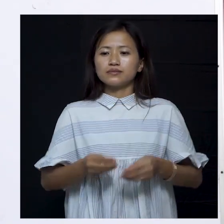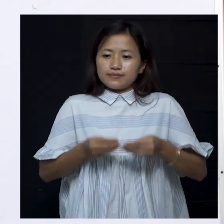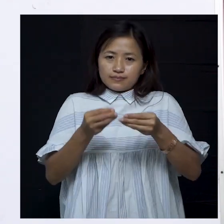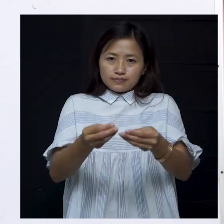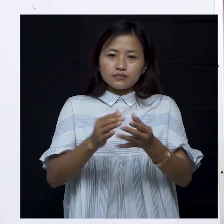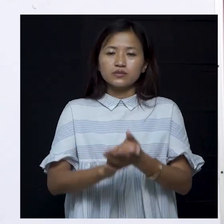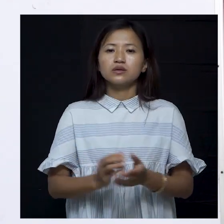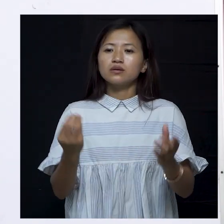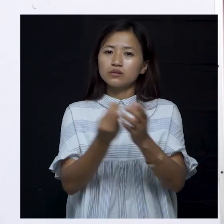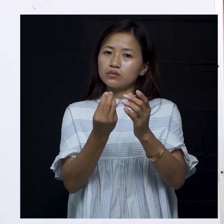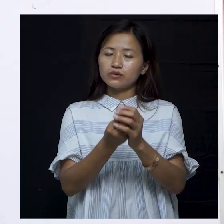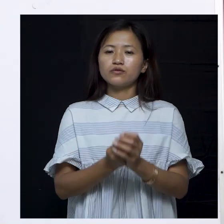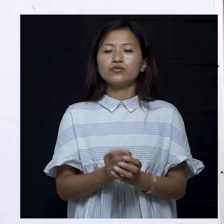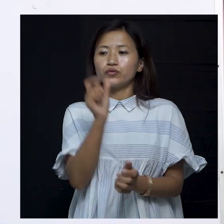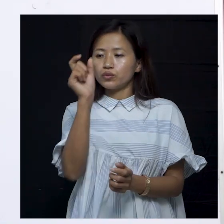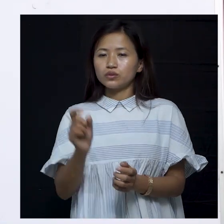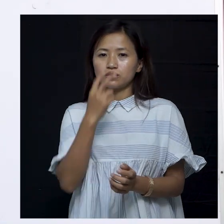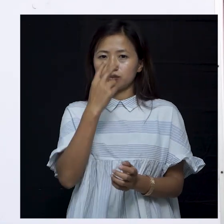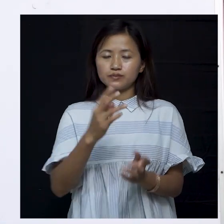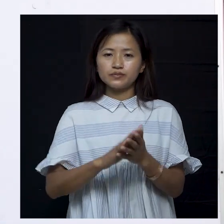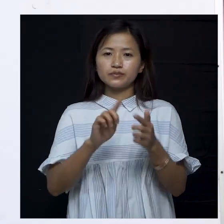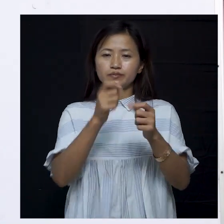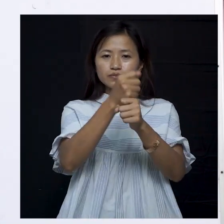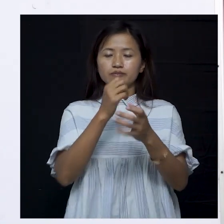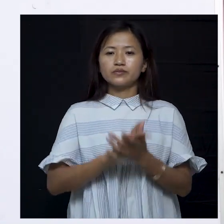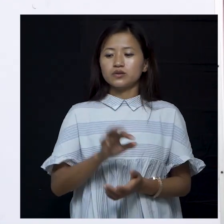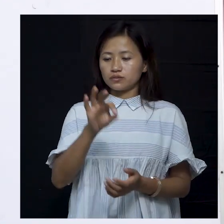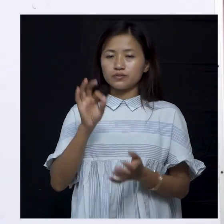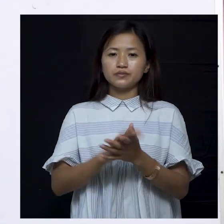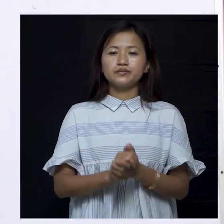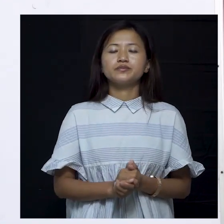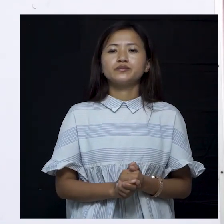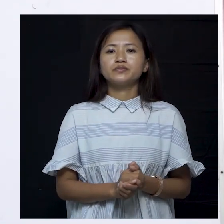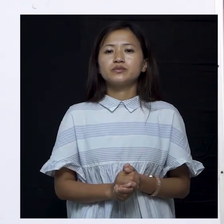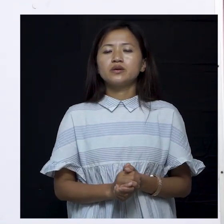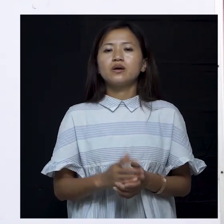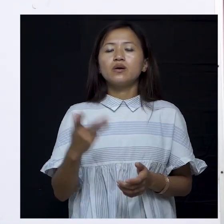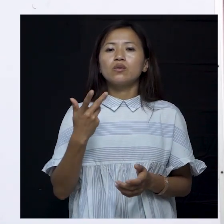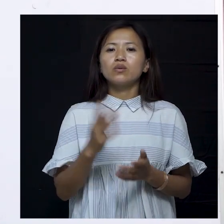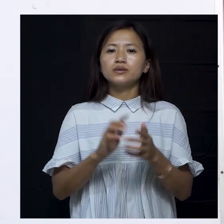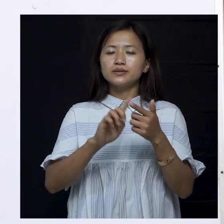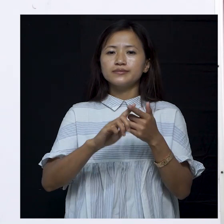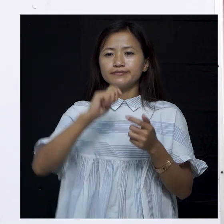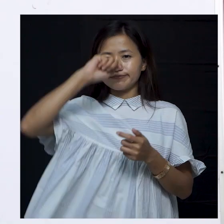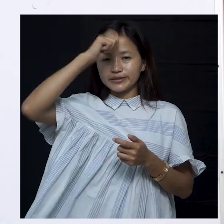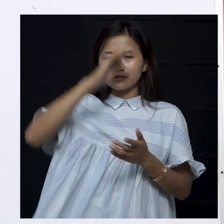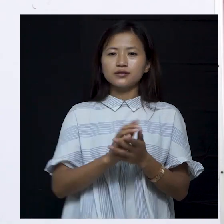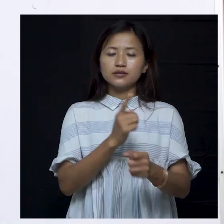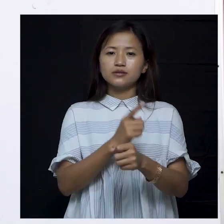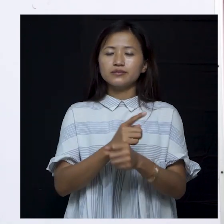they are a group of words, if you look at your example, you will also find that, okay? What the English teacher said was